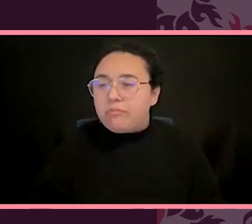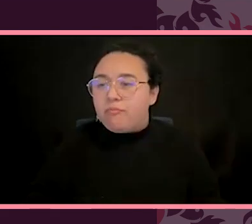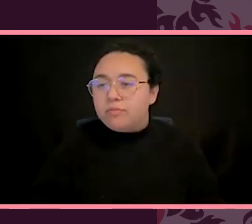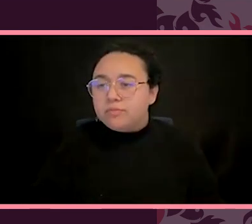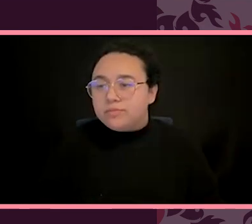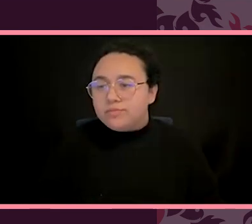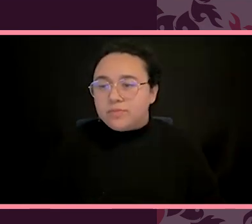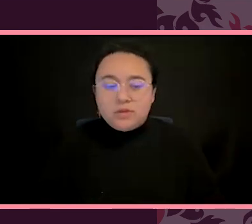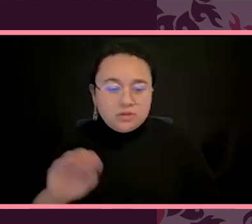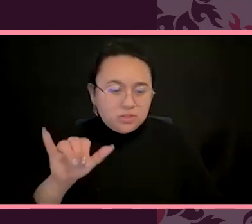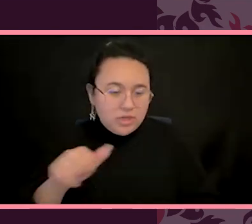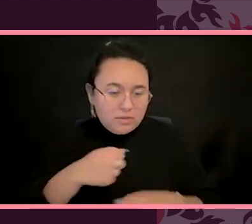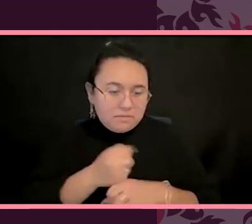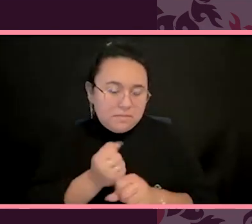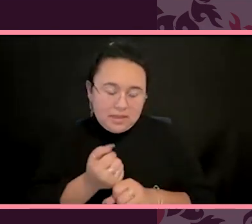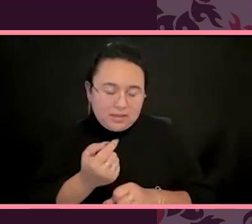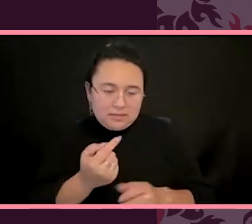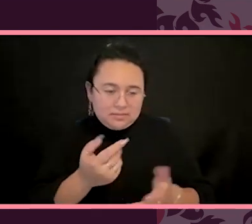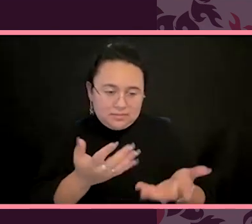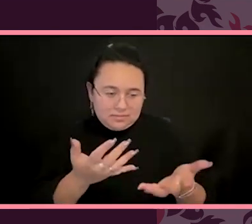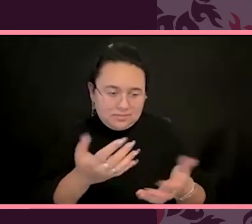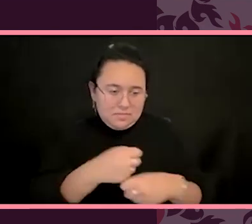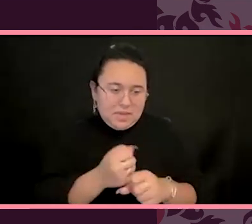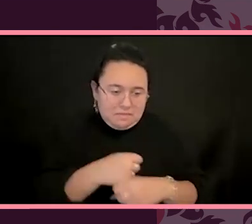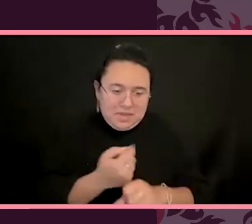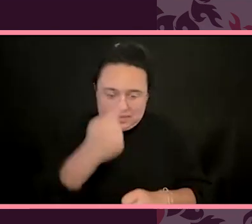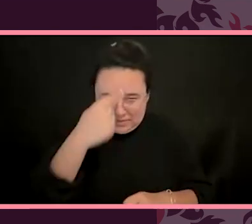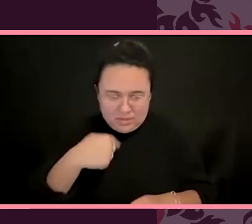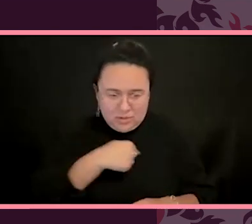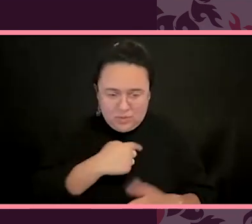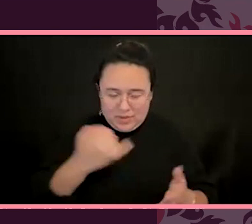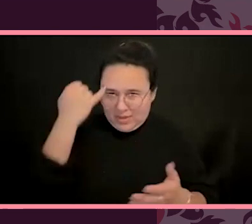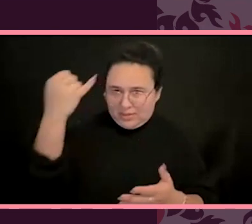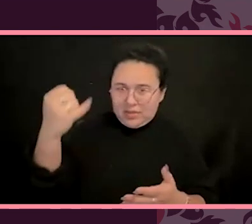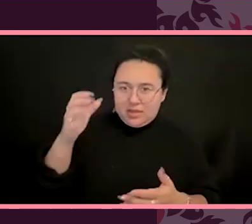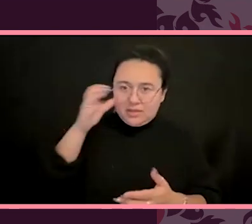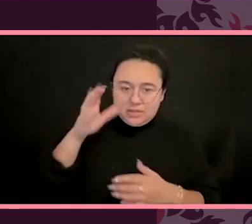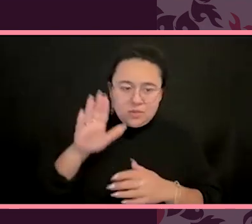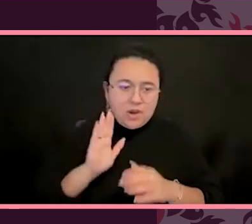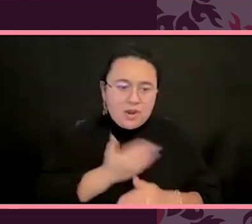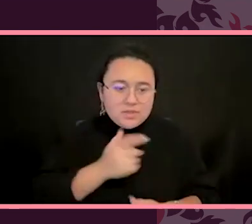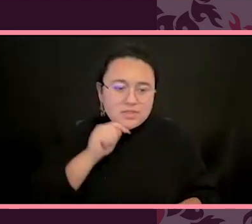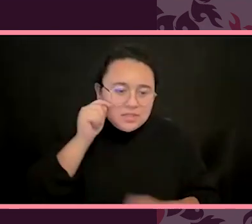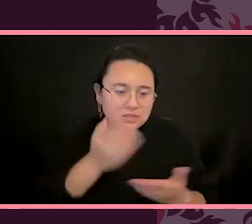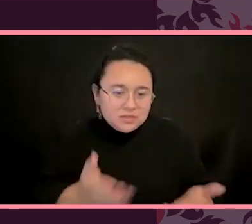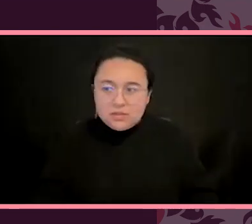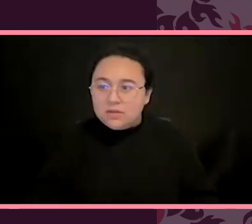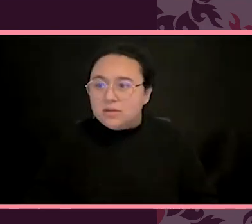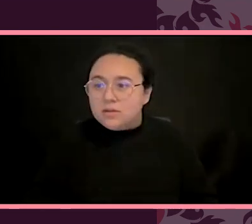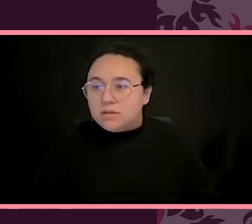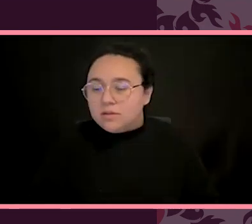Jaya, make it make sense. What is this idea that we listen to our children, to our teenagers? Well,